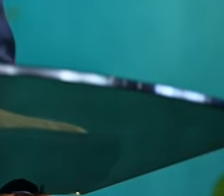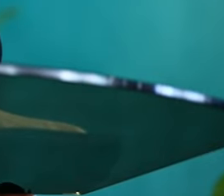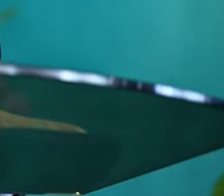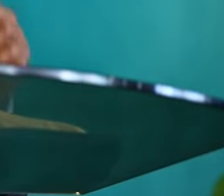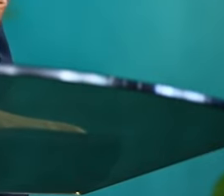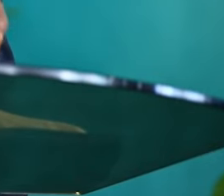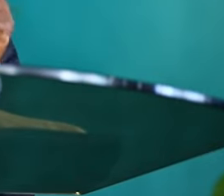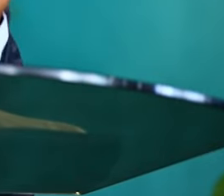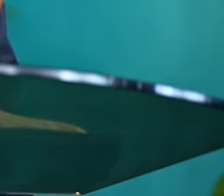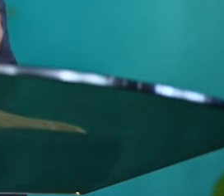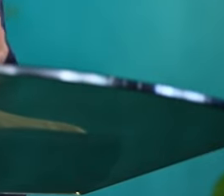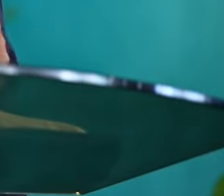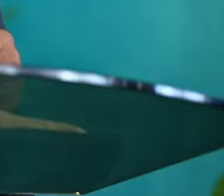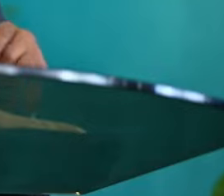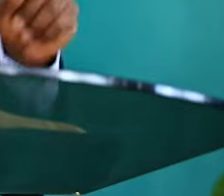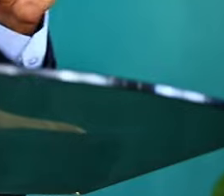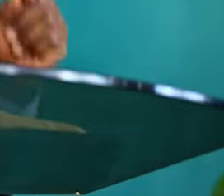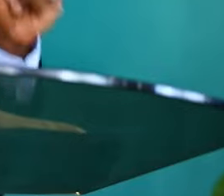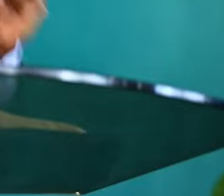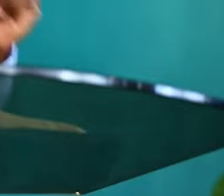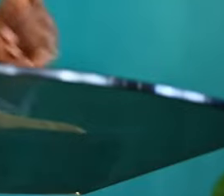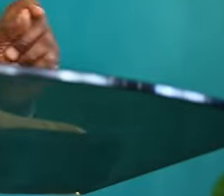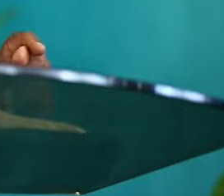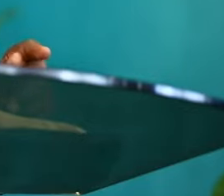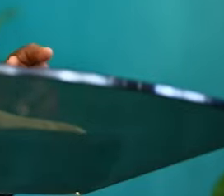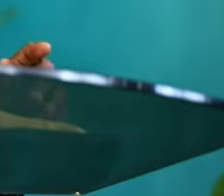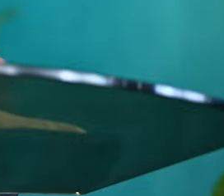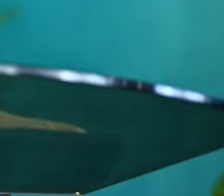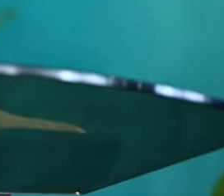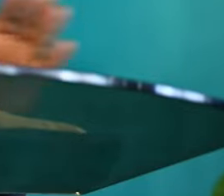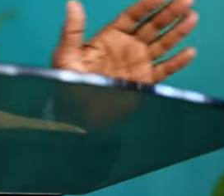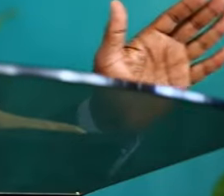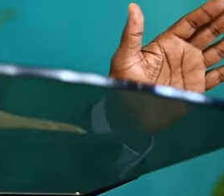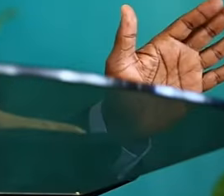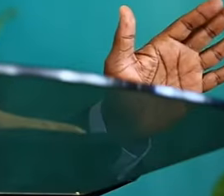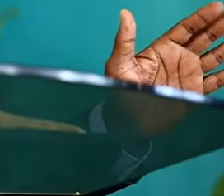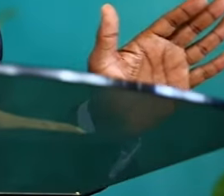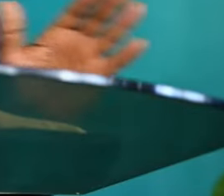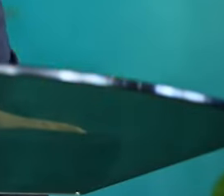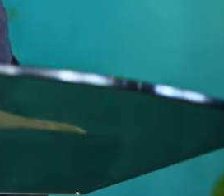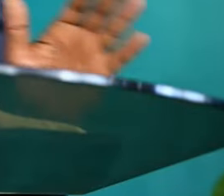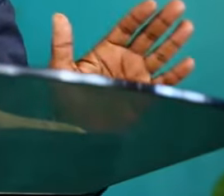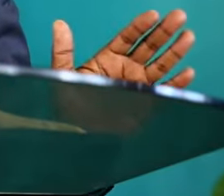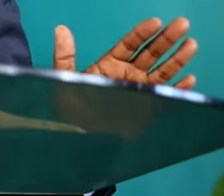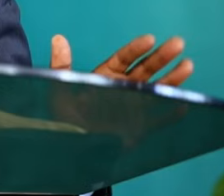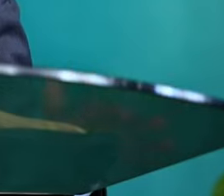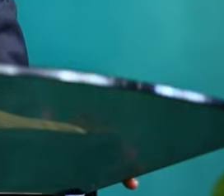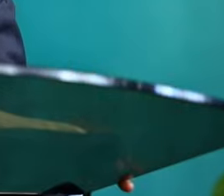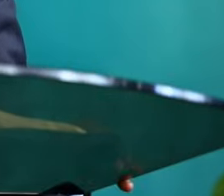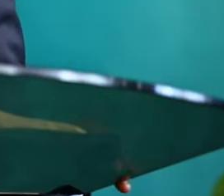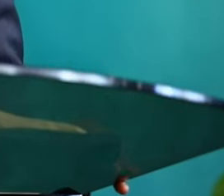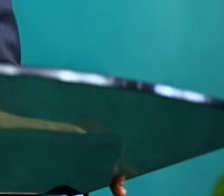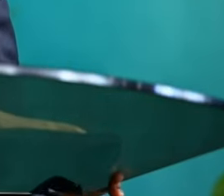to Jonathan, I am with you fully. I am with you 100%. I am not going to back down. I'm not going to let you